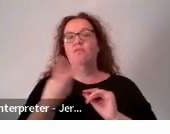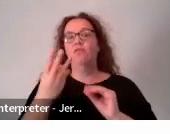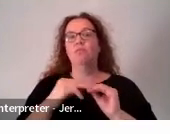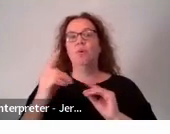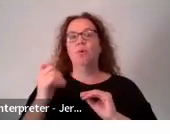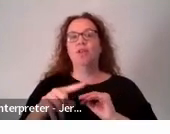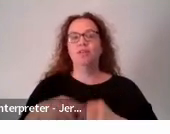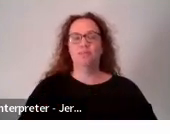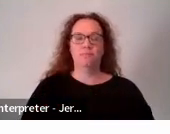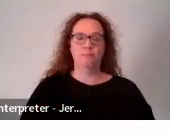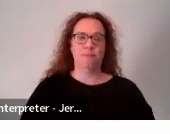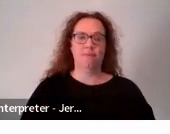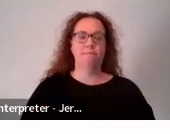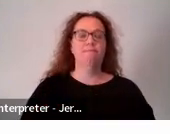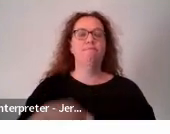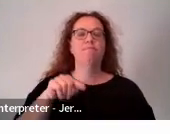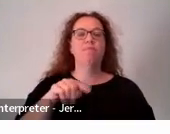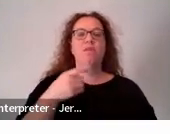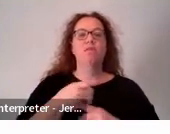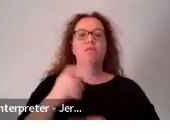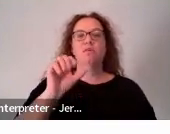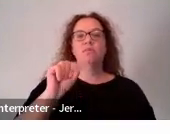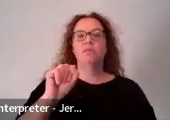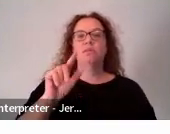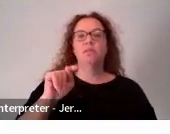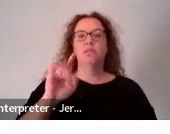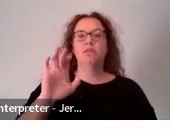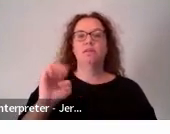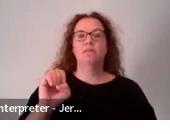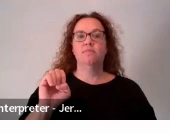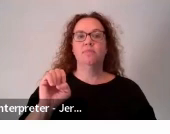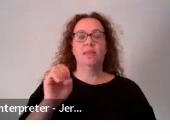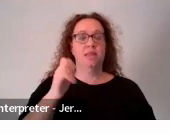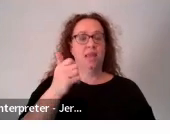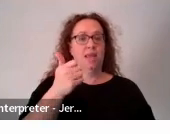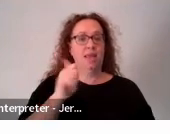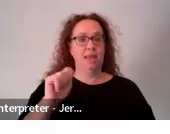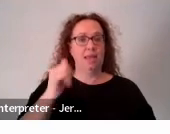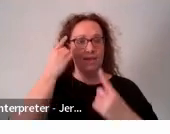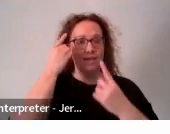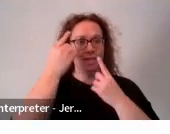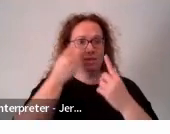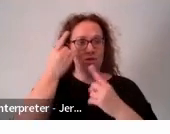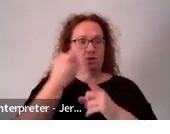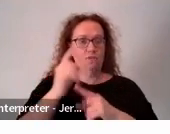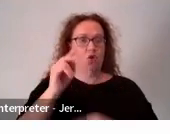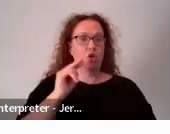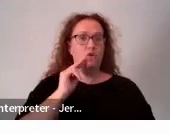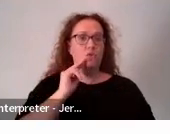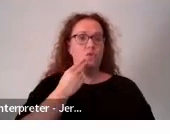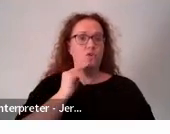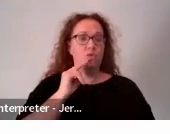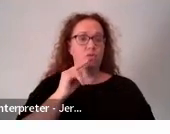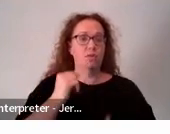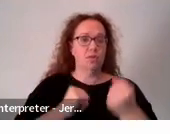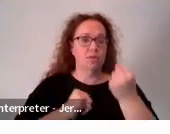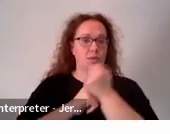questions. So this one's from Steve Houghton. Has there been consideration for nutritional support?